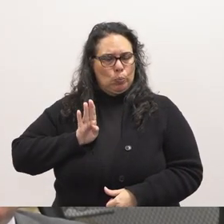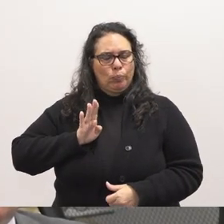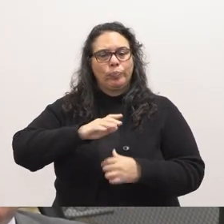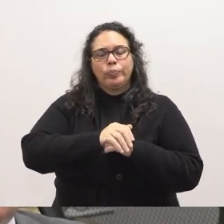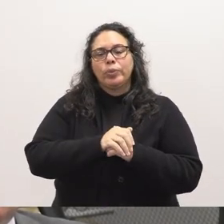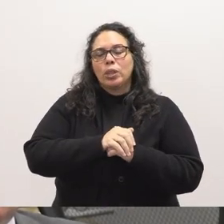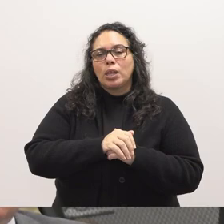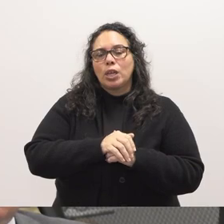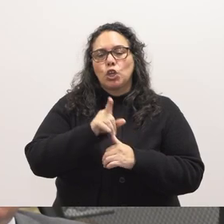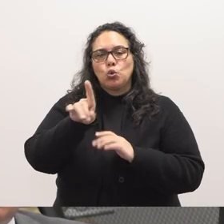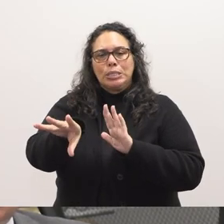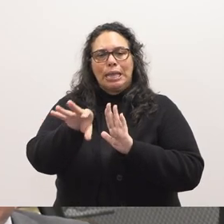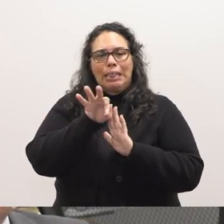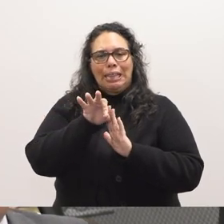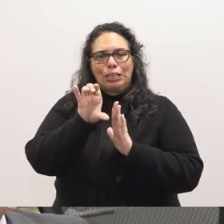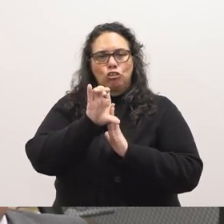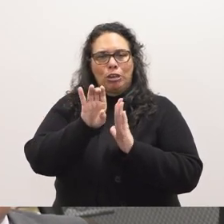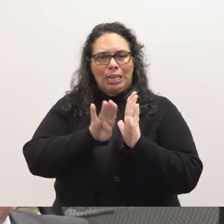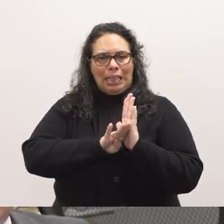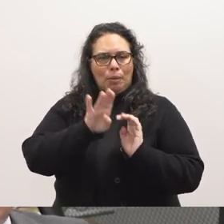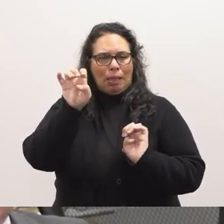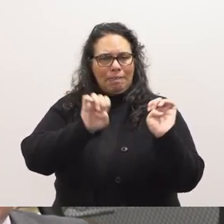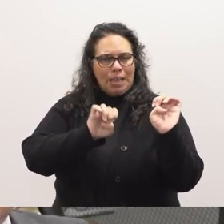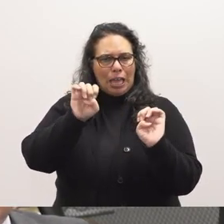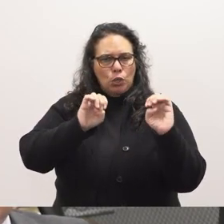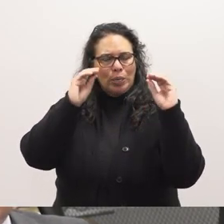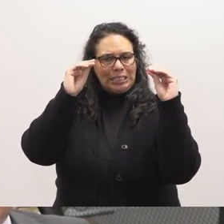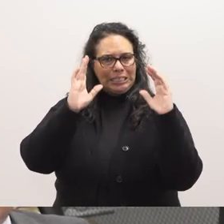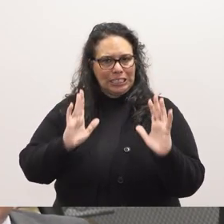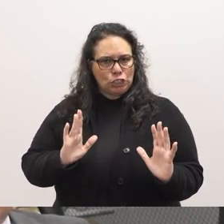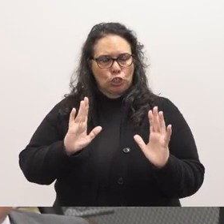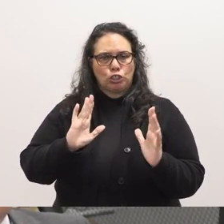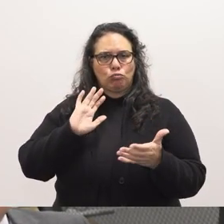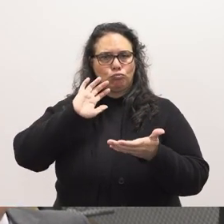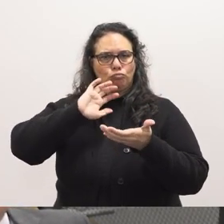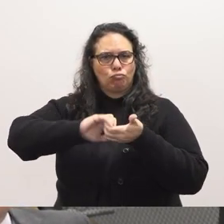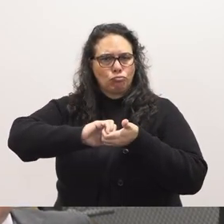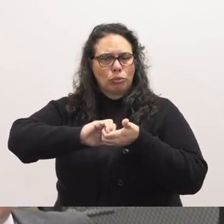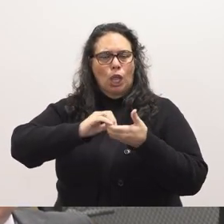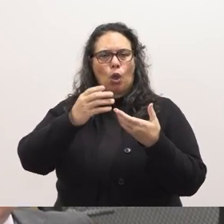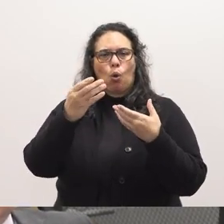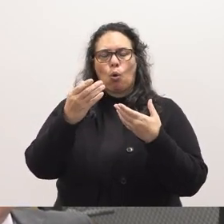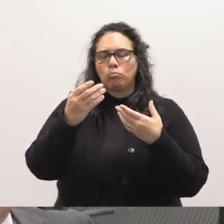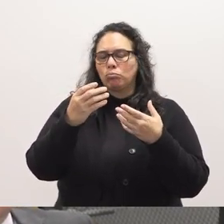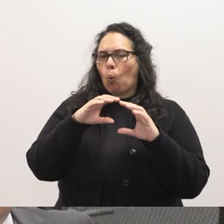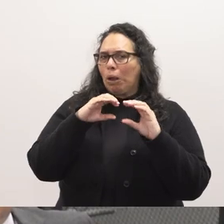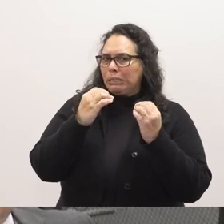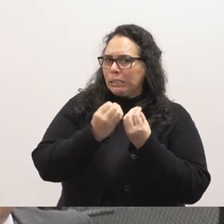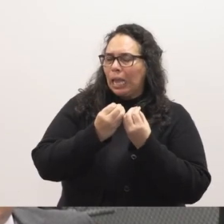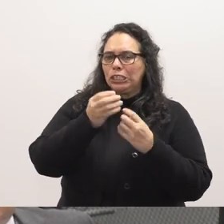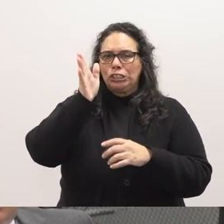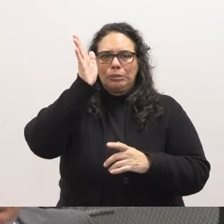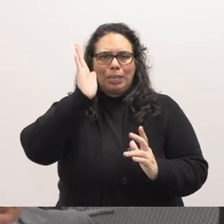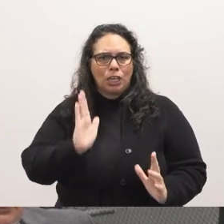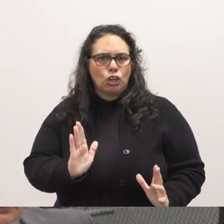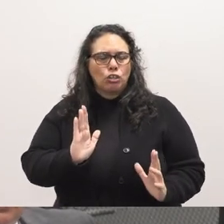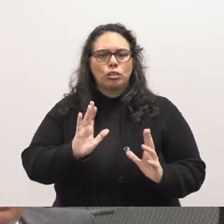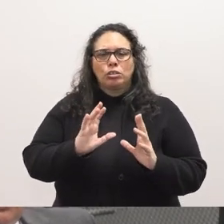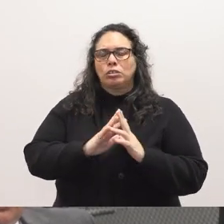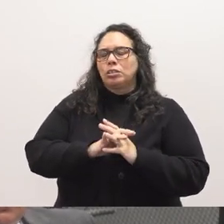select a curriculum, when you evaluate teachers, when you partner with organizations and speakers to round out the learning